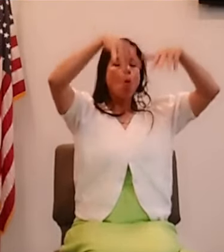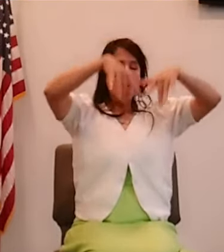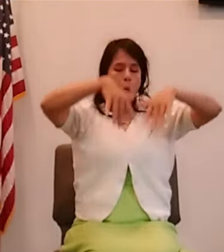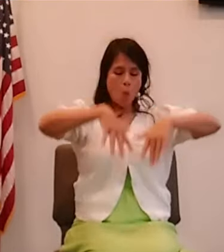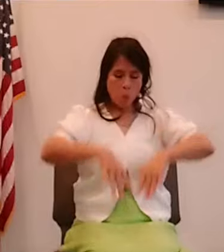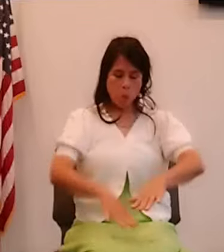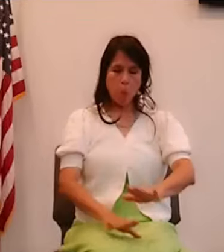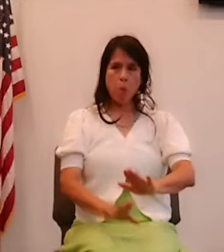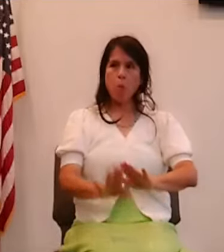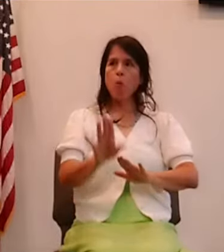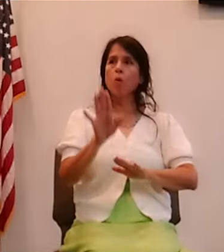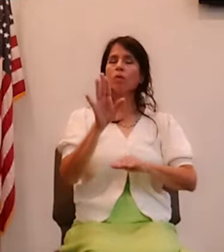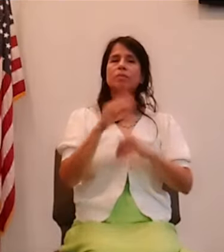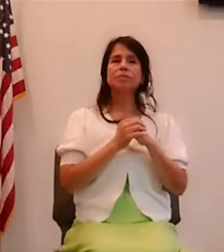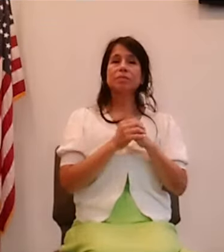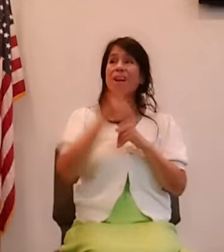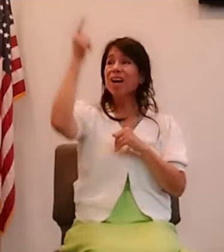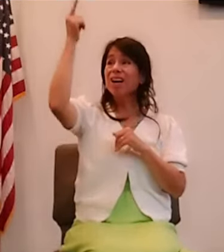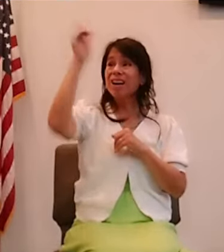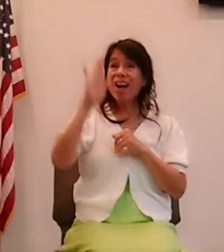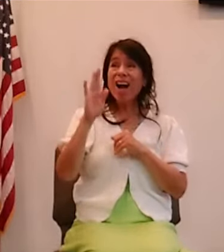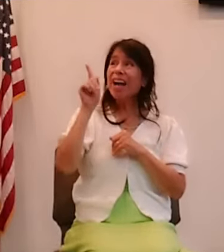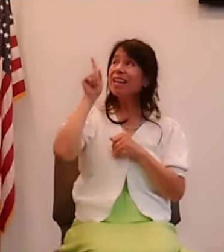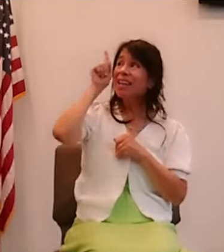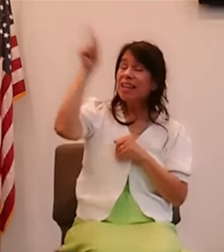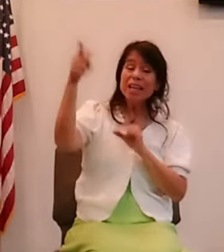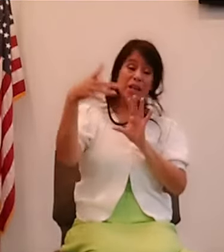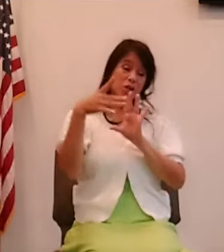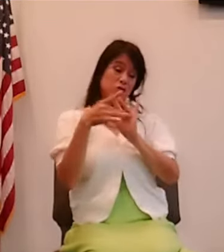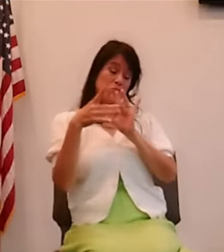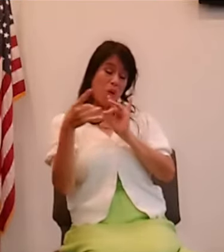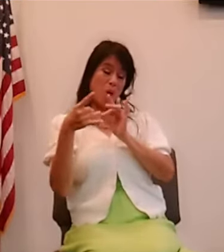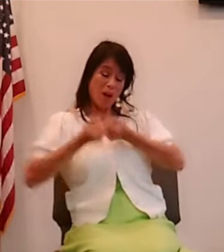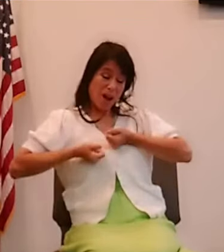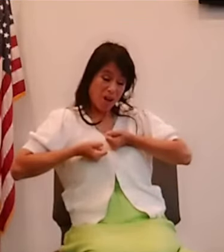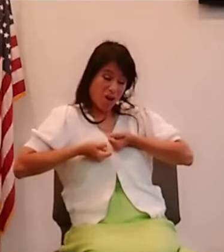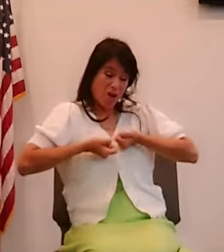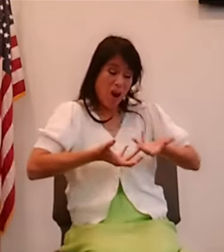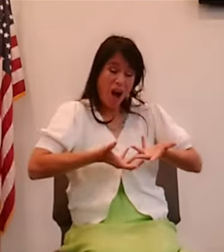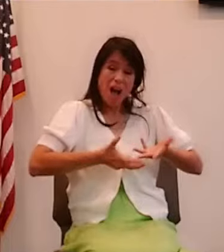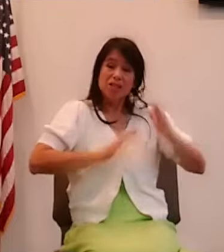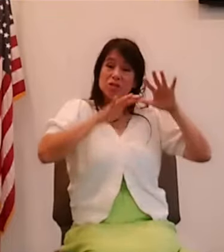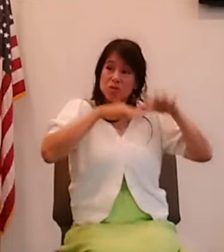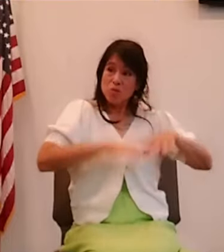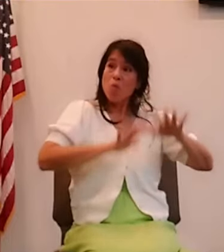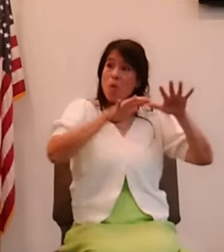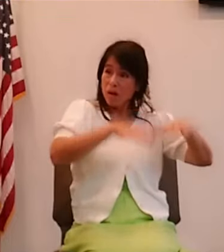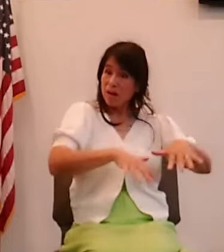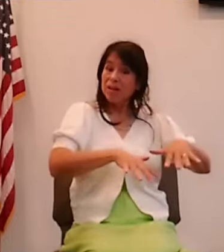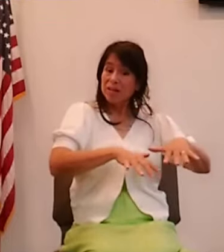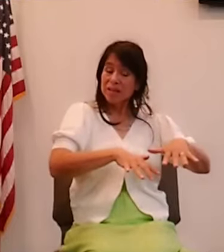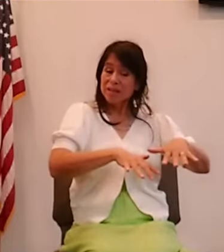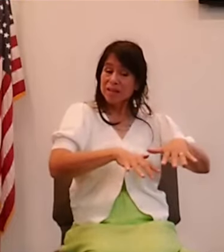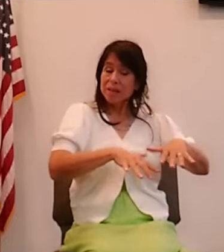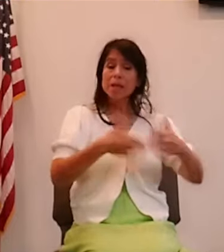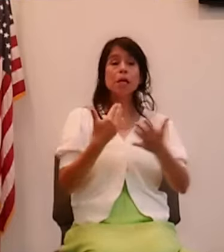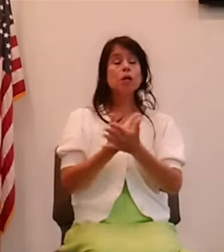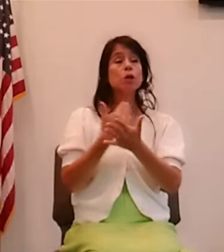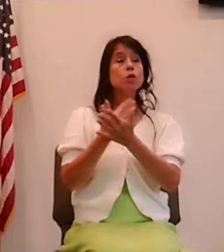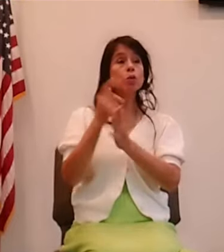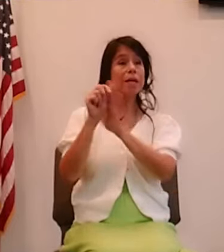depths. God spoke and stirred up the tempest. In the New